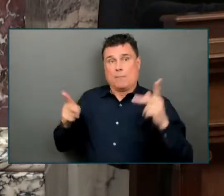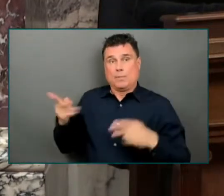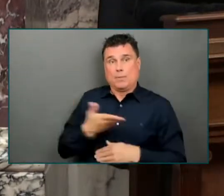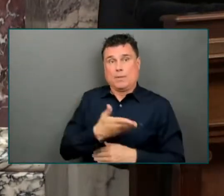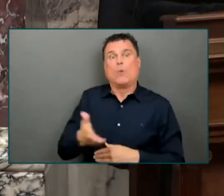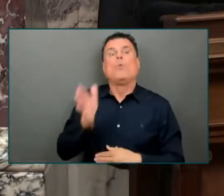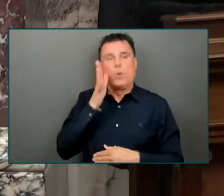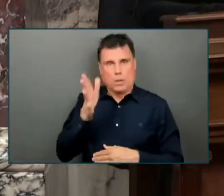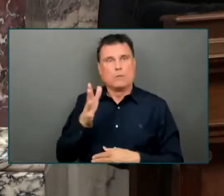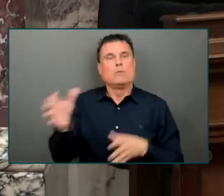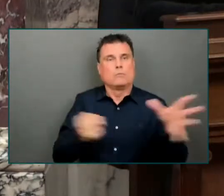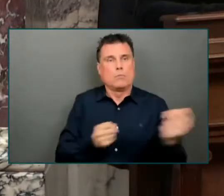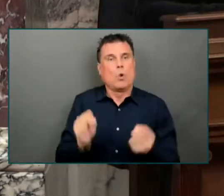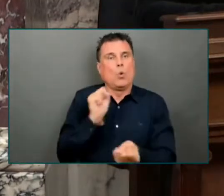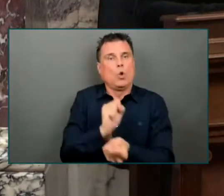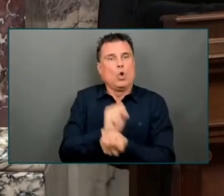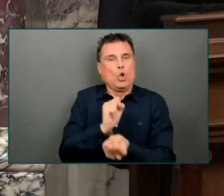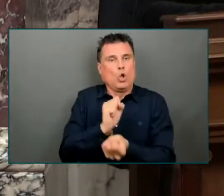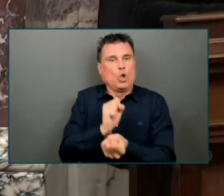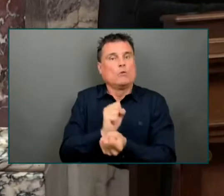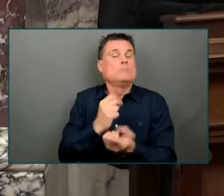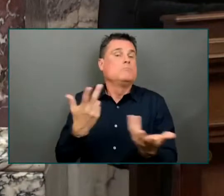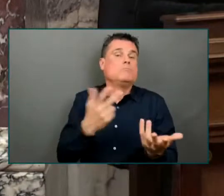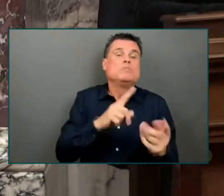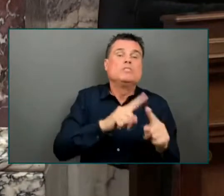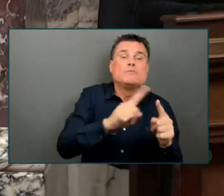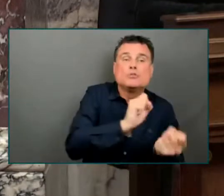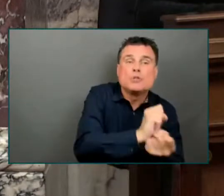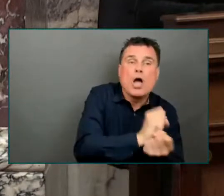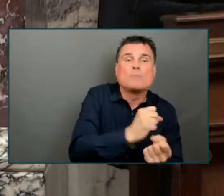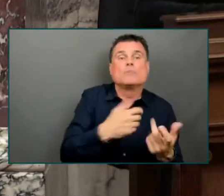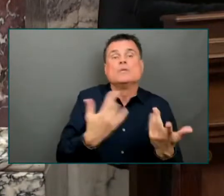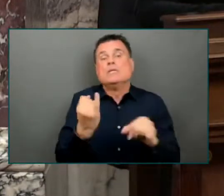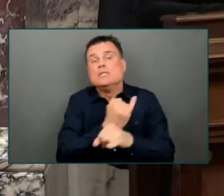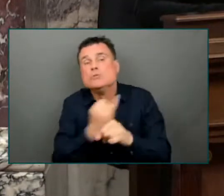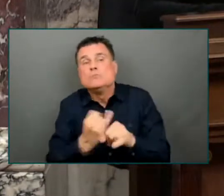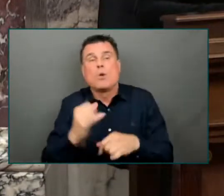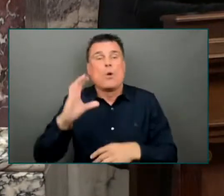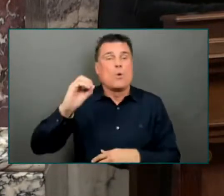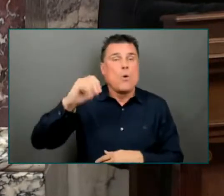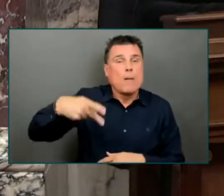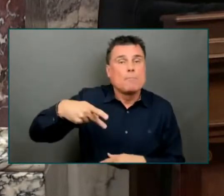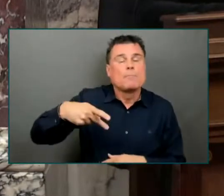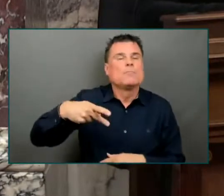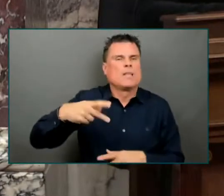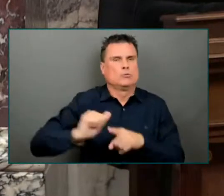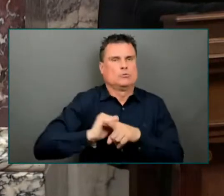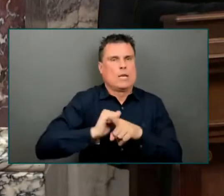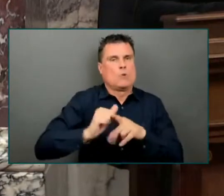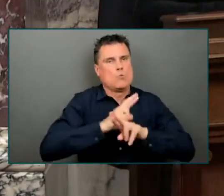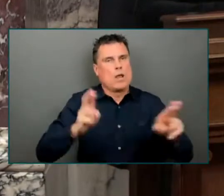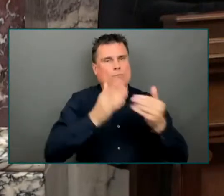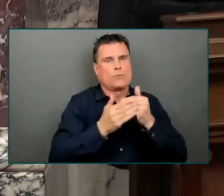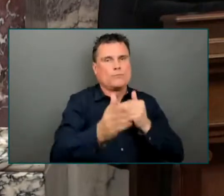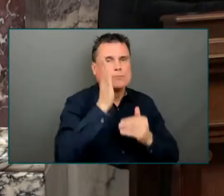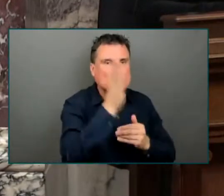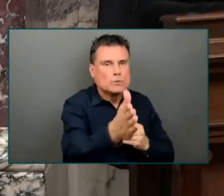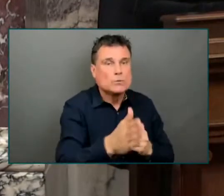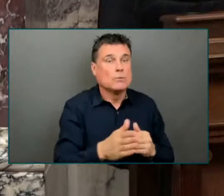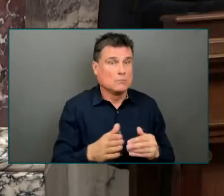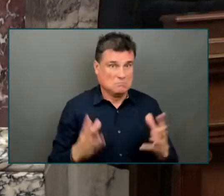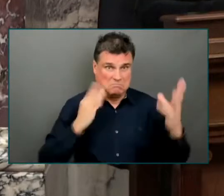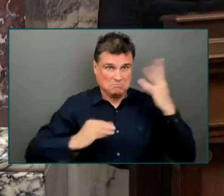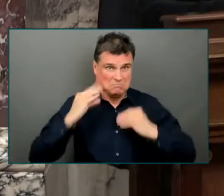will last a lifetime, helping young British Columbians move up and move on from the pandemic. From looking after